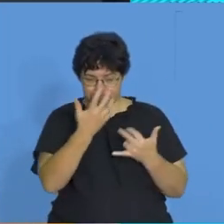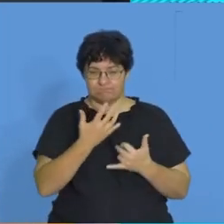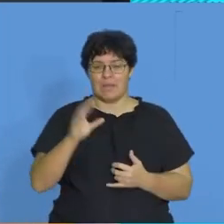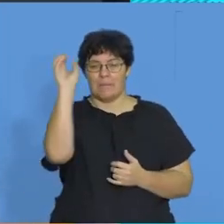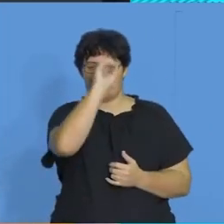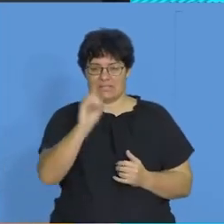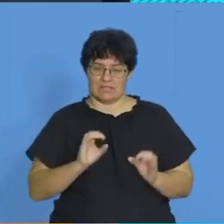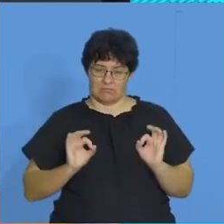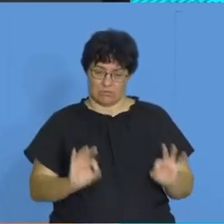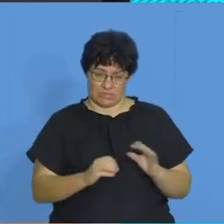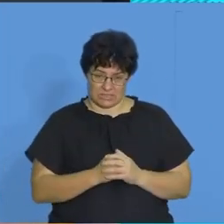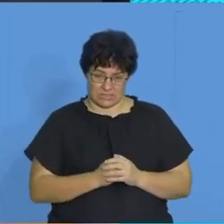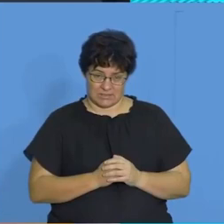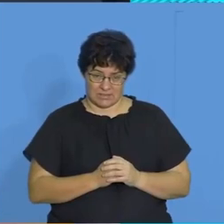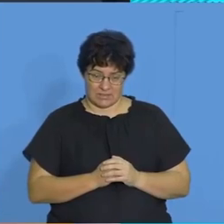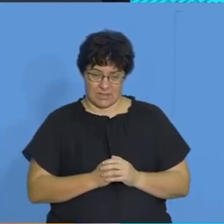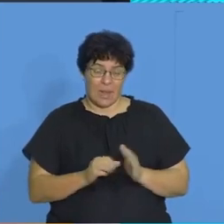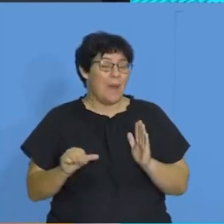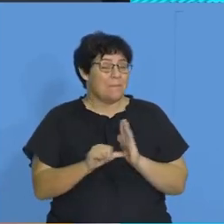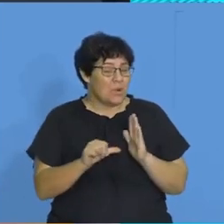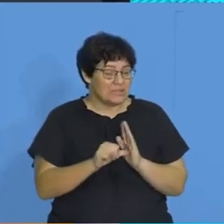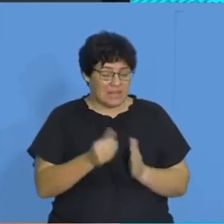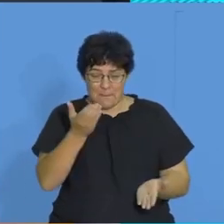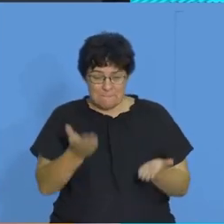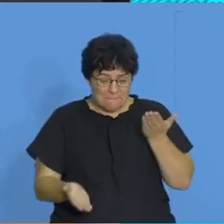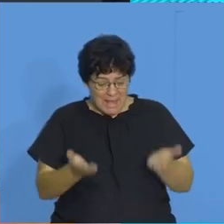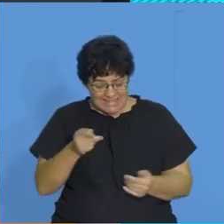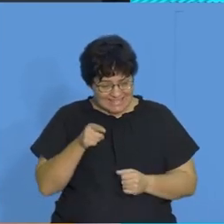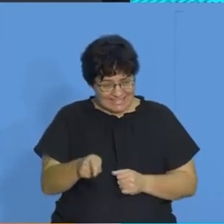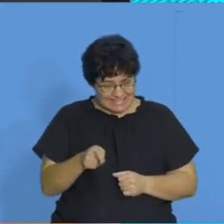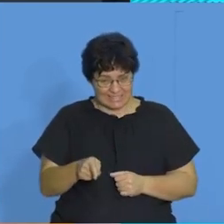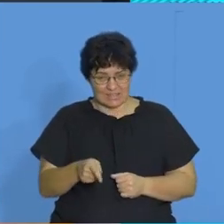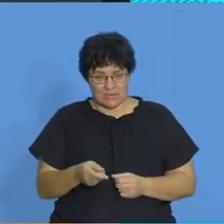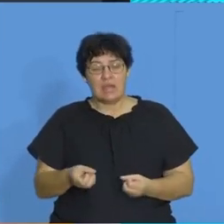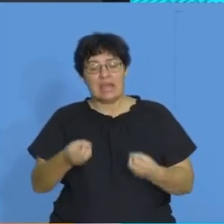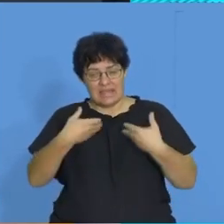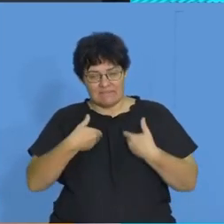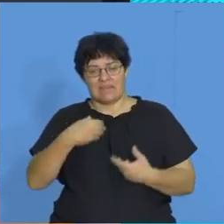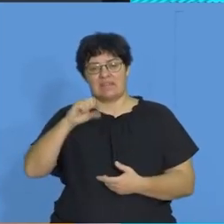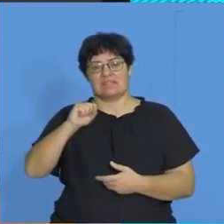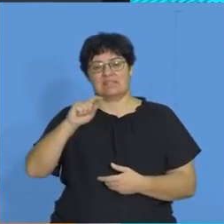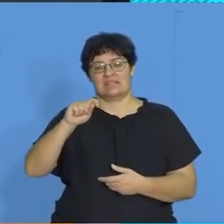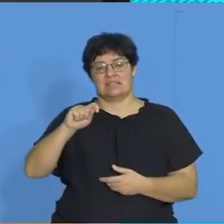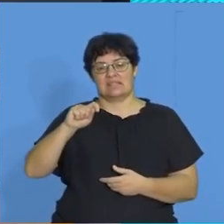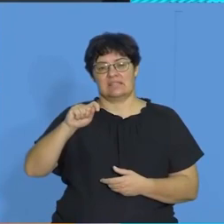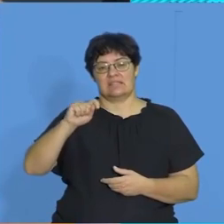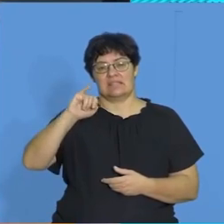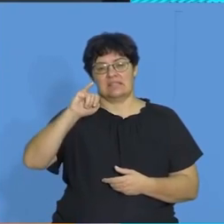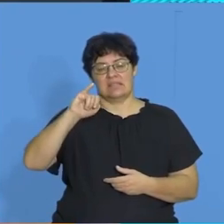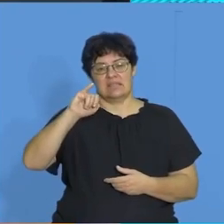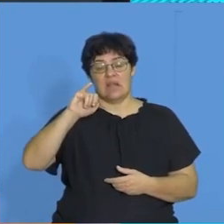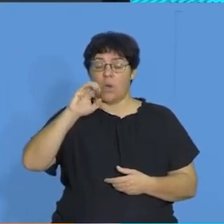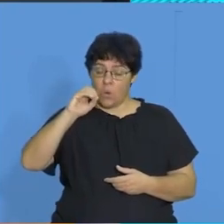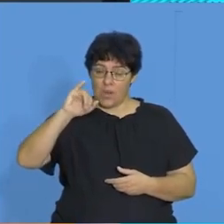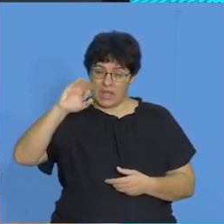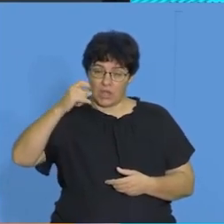calculating percentage purity. But you must take note that the balanced equation of reaction actually gives us the stoichiometric ratio. Now, if